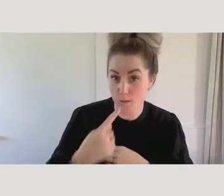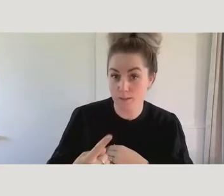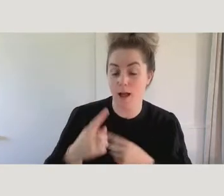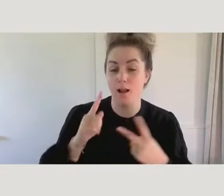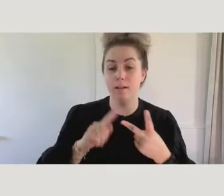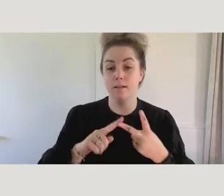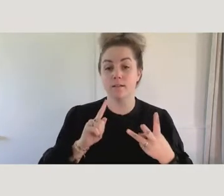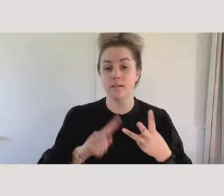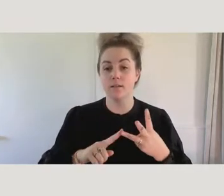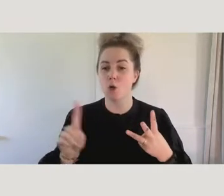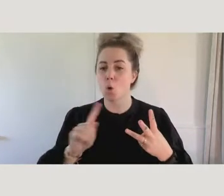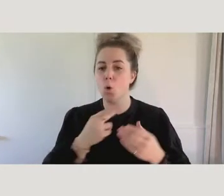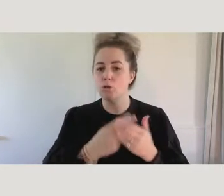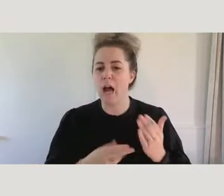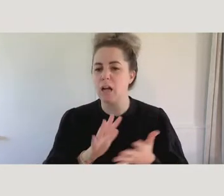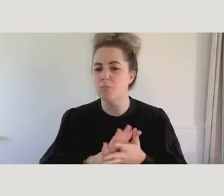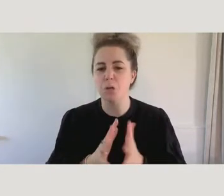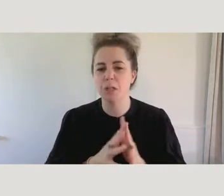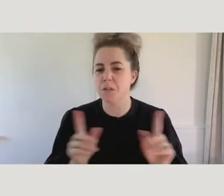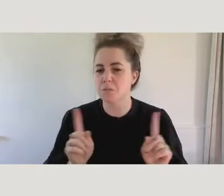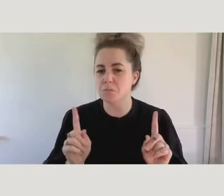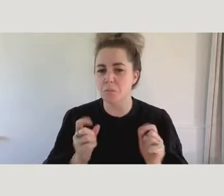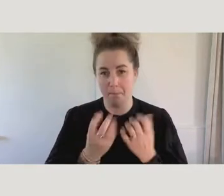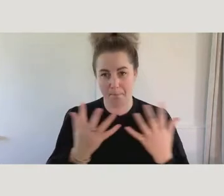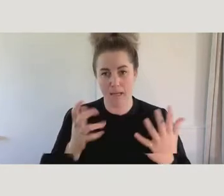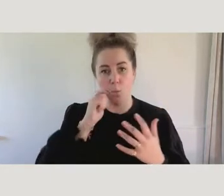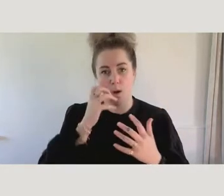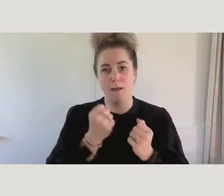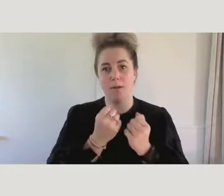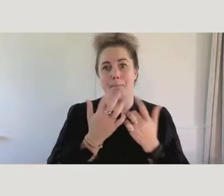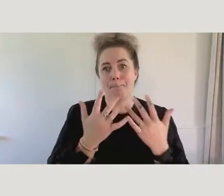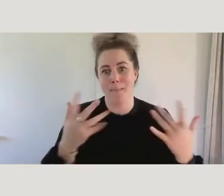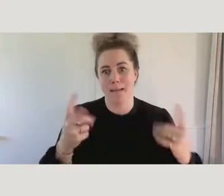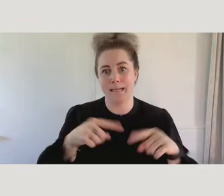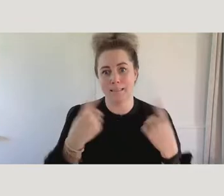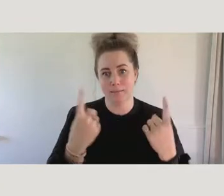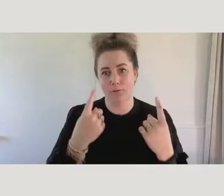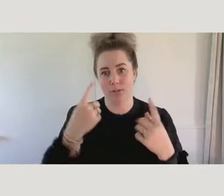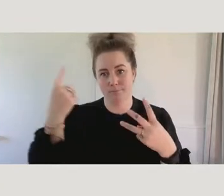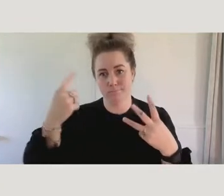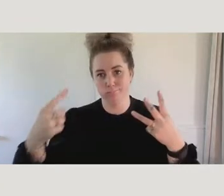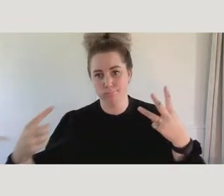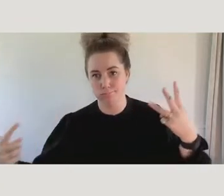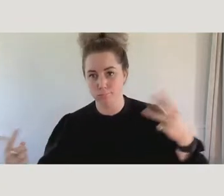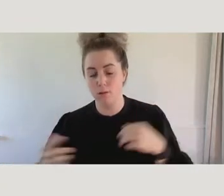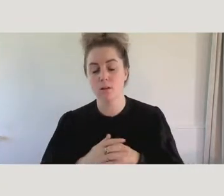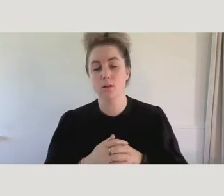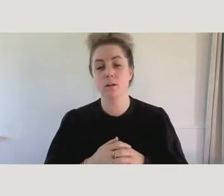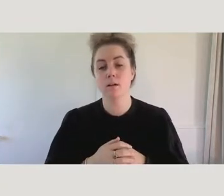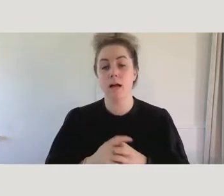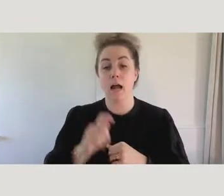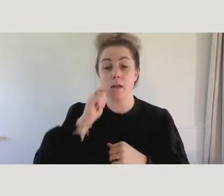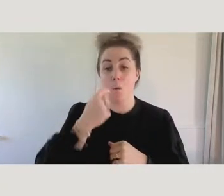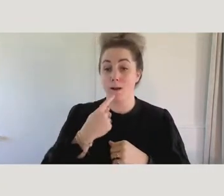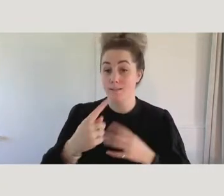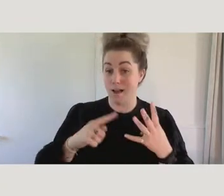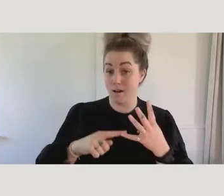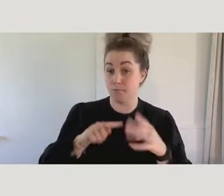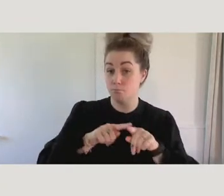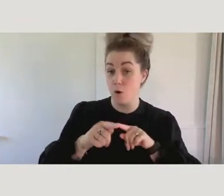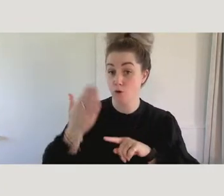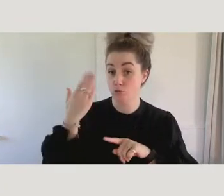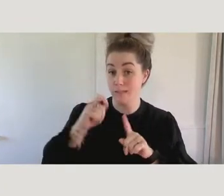they're going to tell you what their art practices so many of them will have many art practices and they're going to tell you what their latest